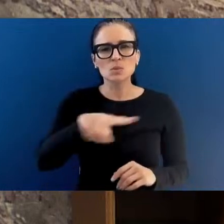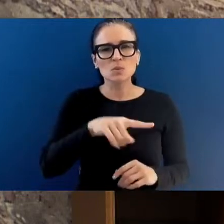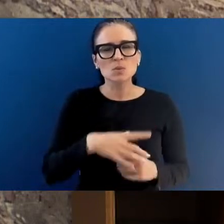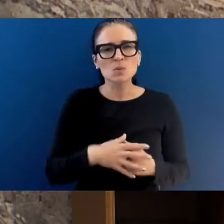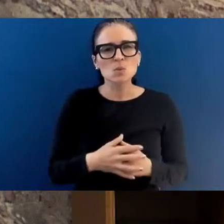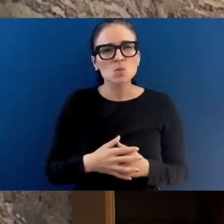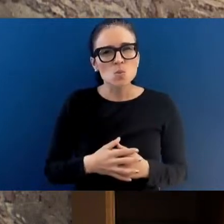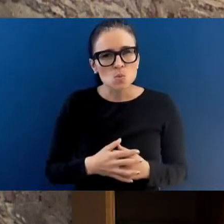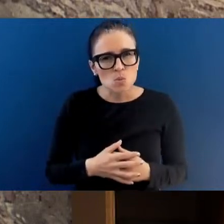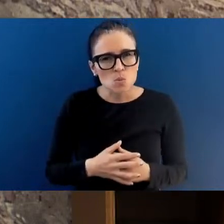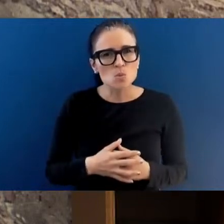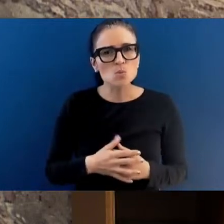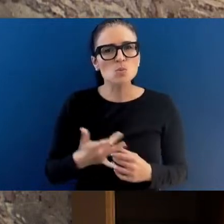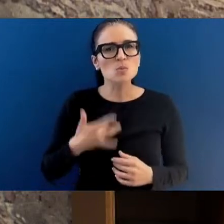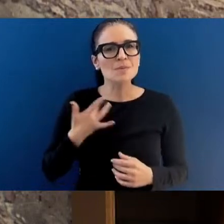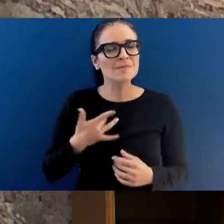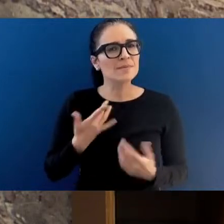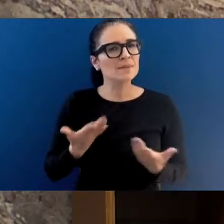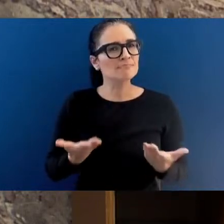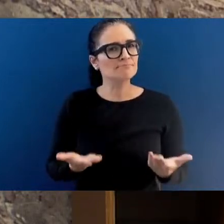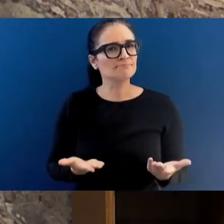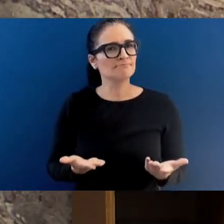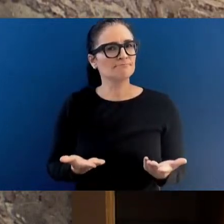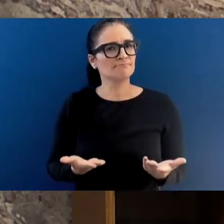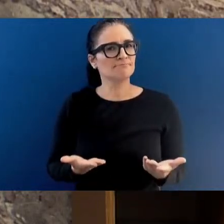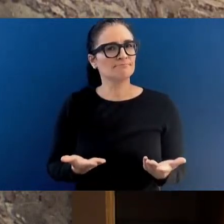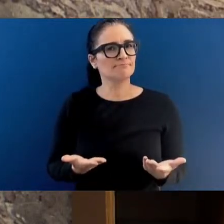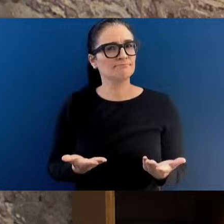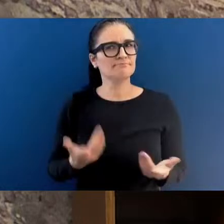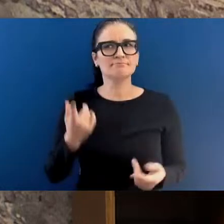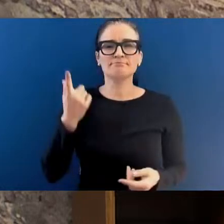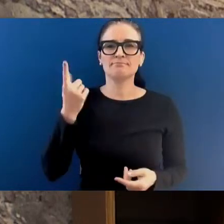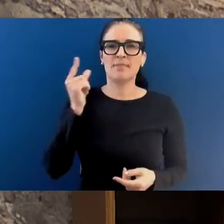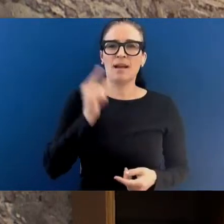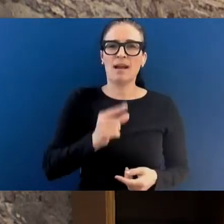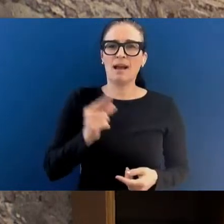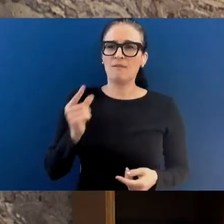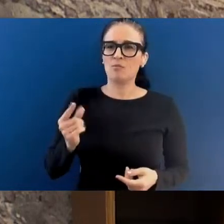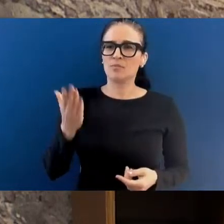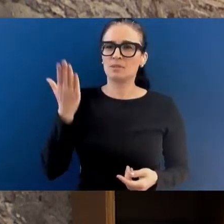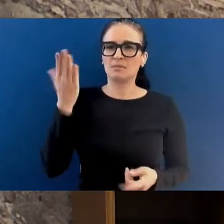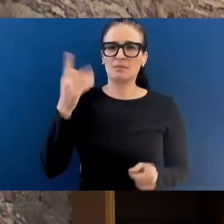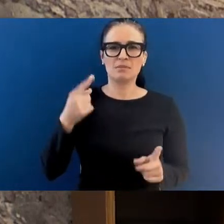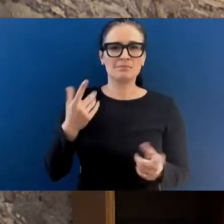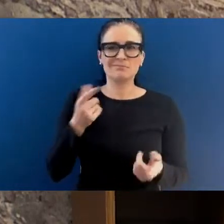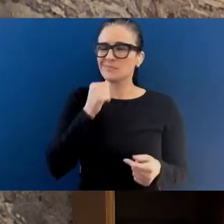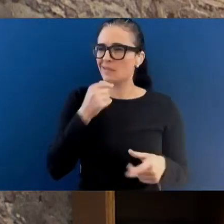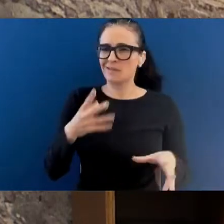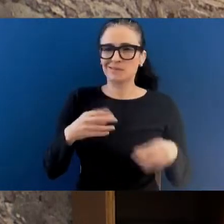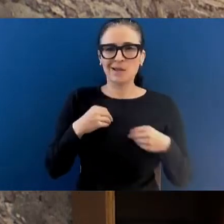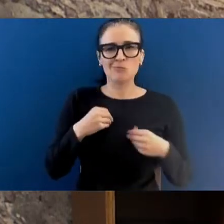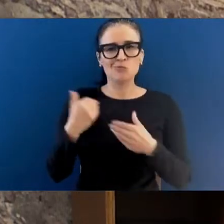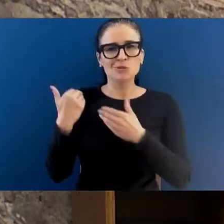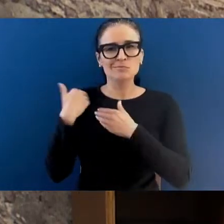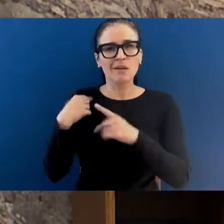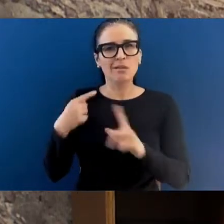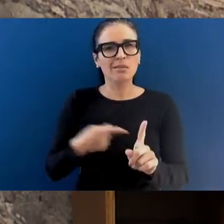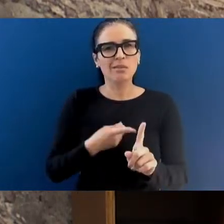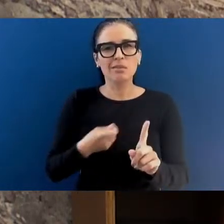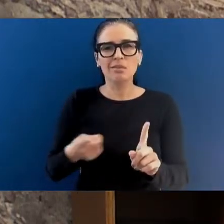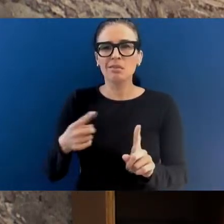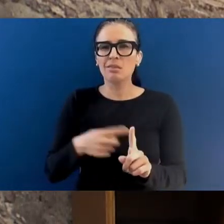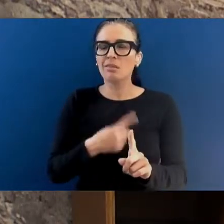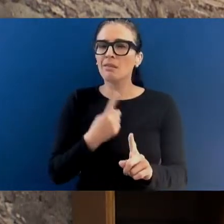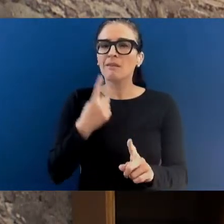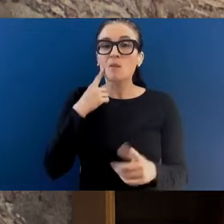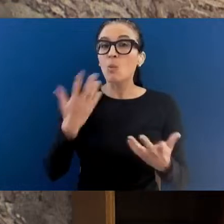responses that talk about everything other than the words that have been uttered by members of the NDP caucus.